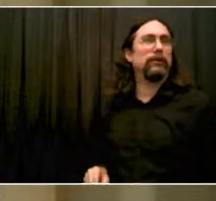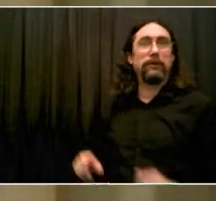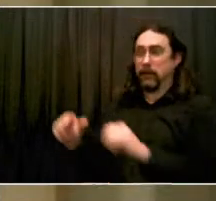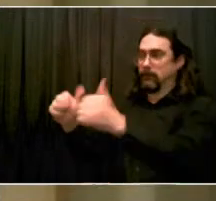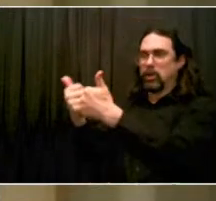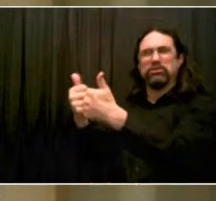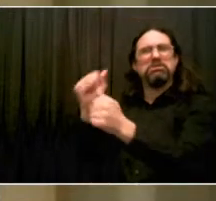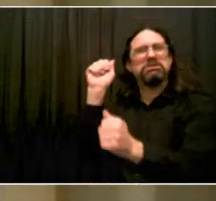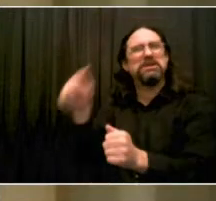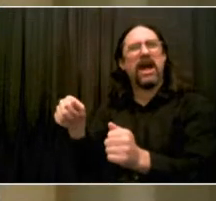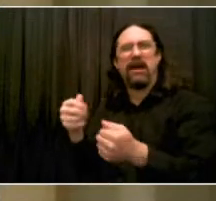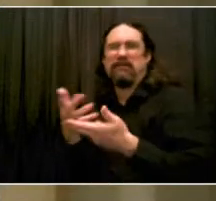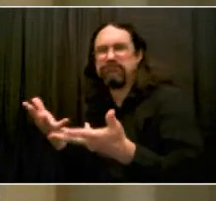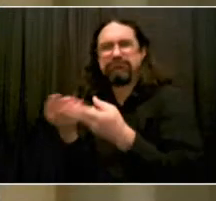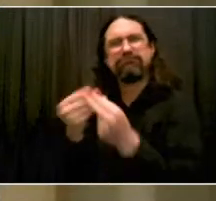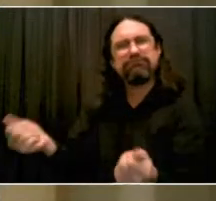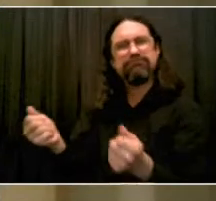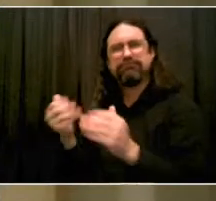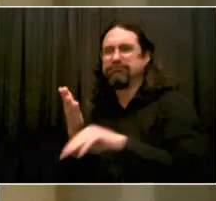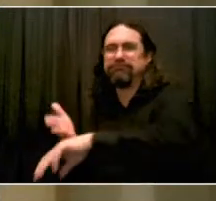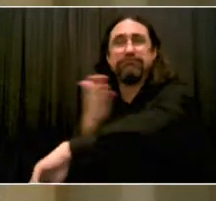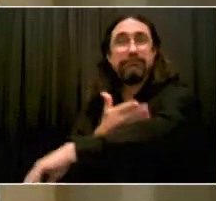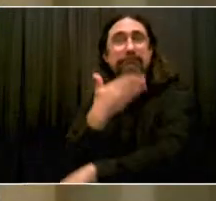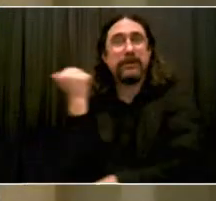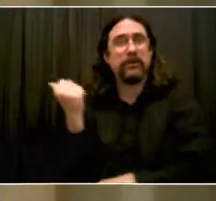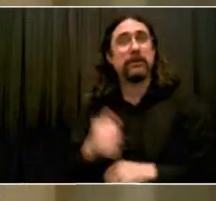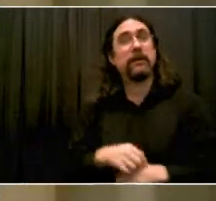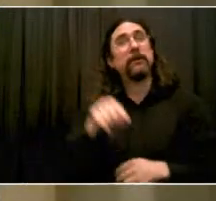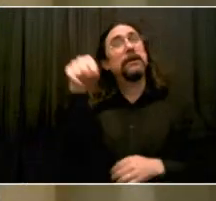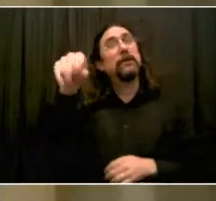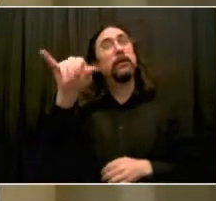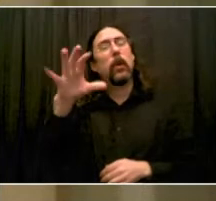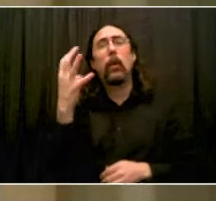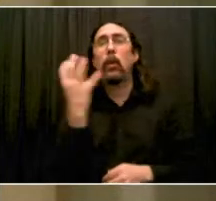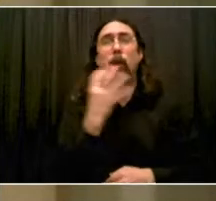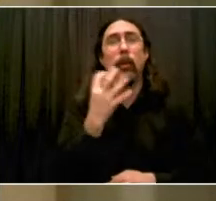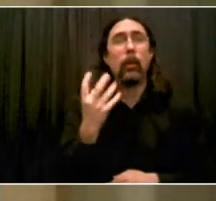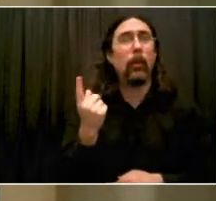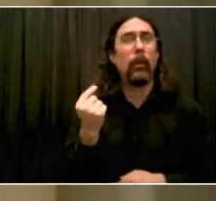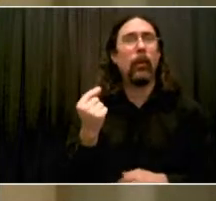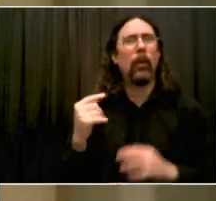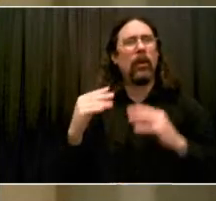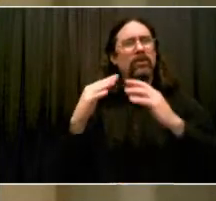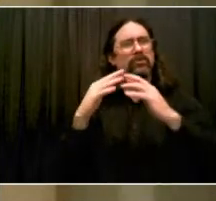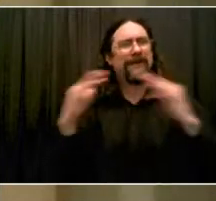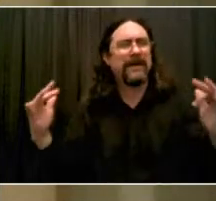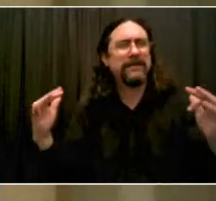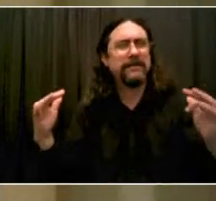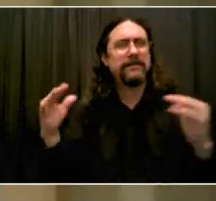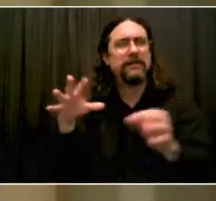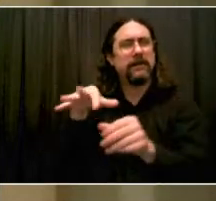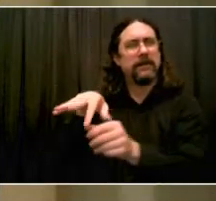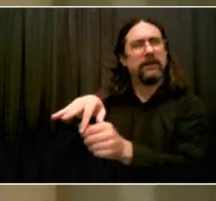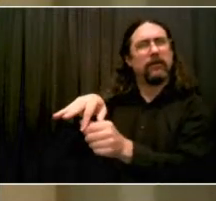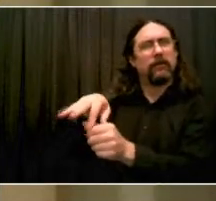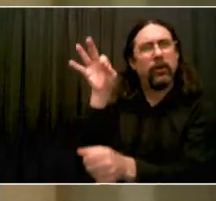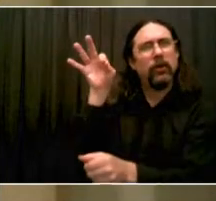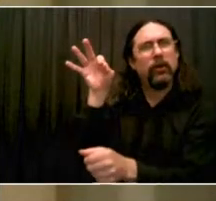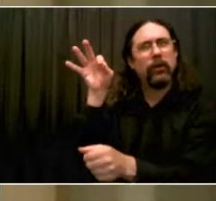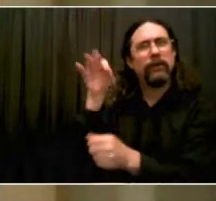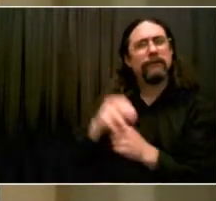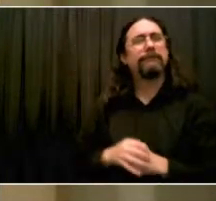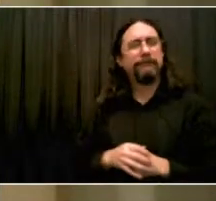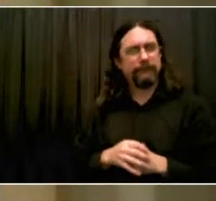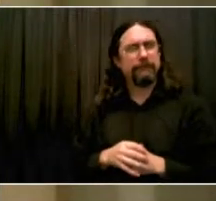work closely together, to be live audiences, to be performers. And those are the very things that have